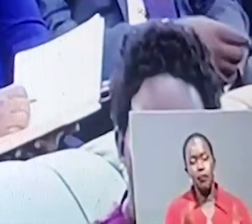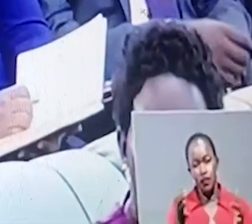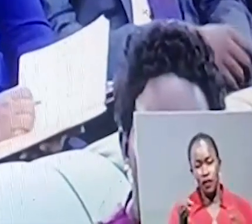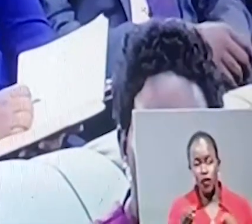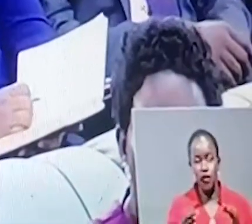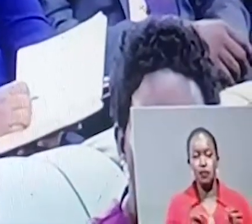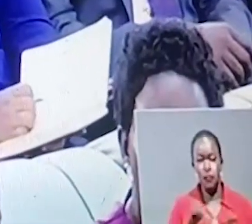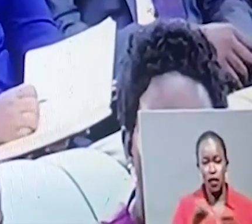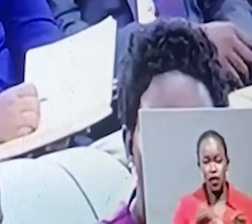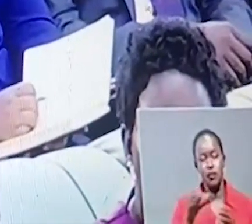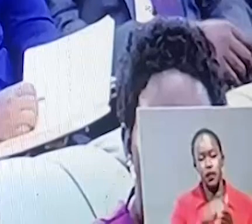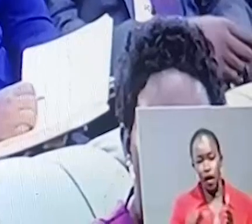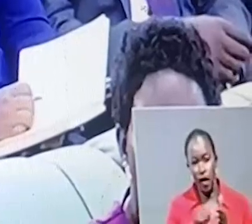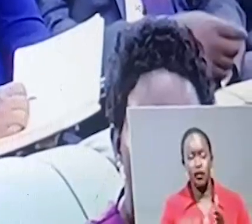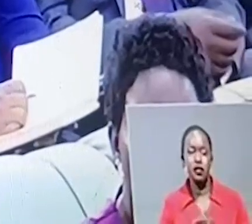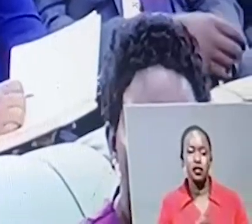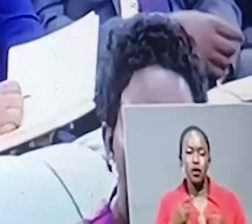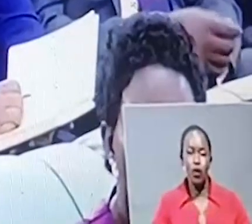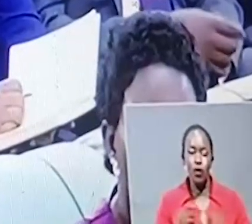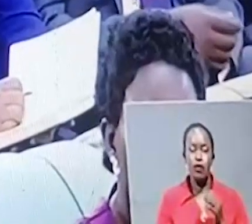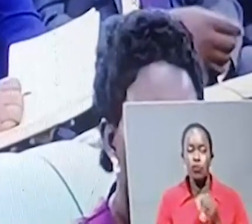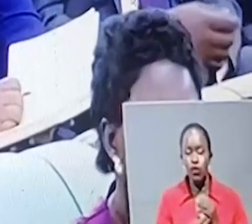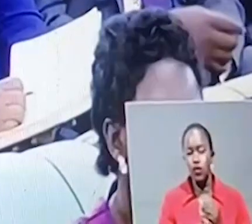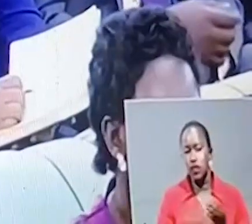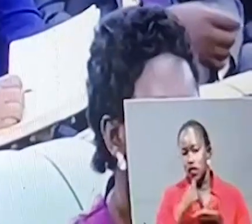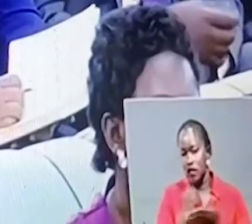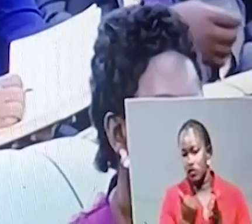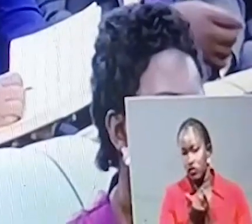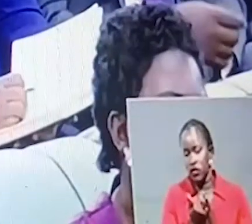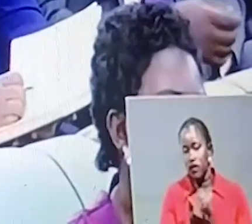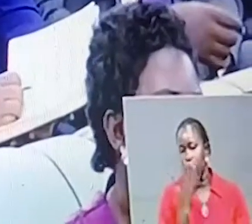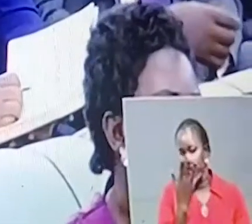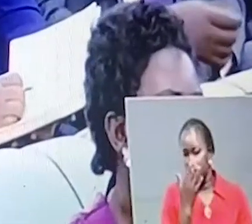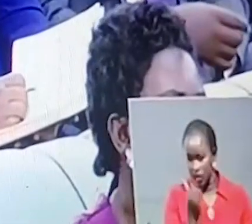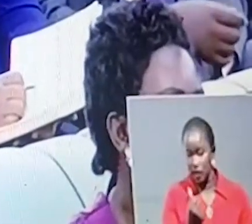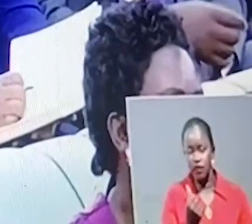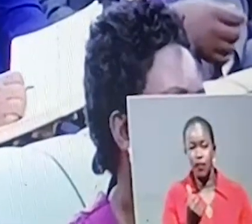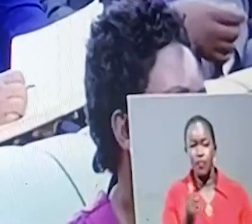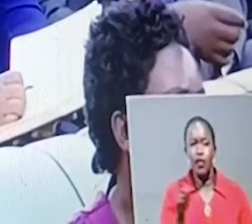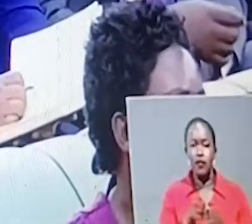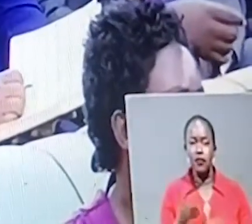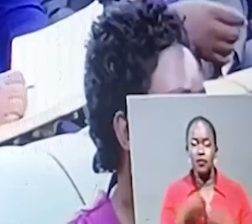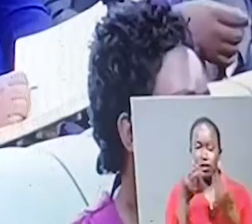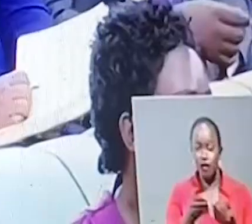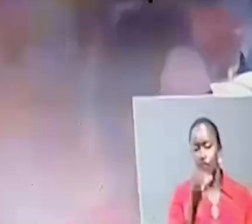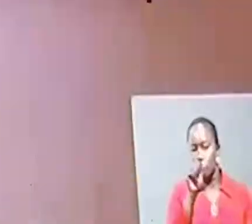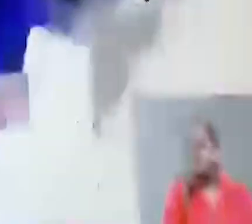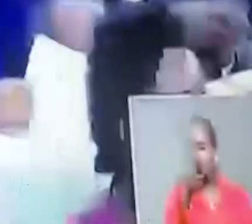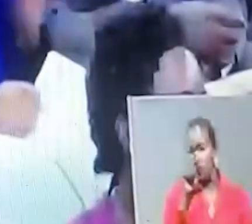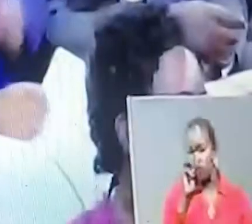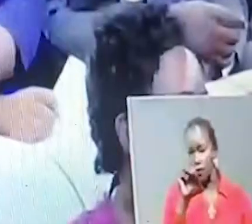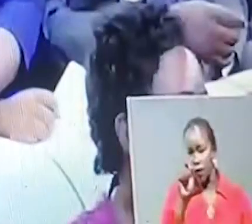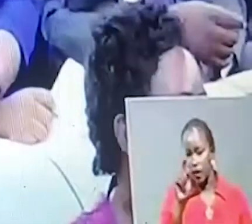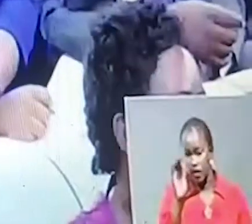Act, we included in Section 76, which gives you an automatic certificate of